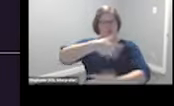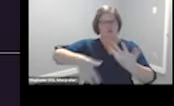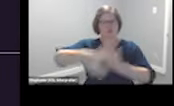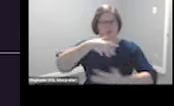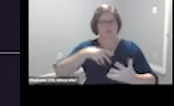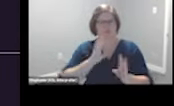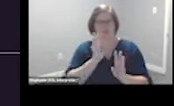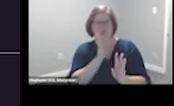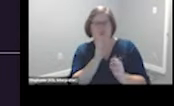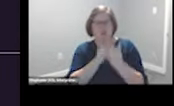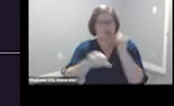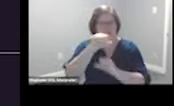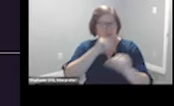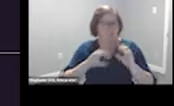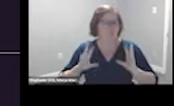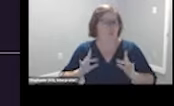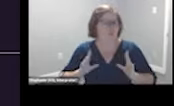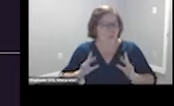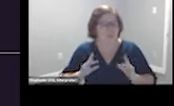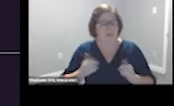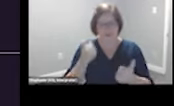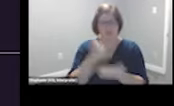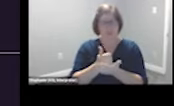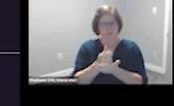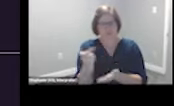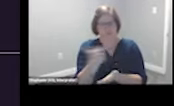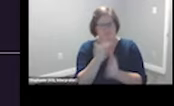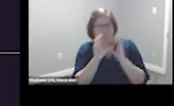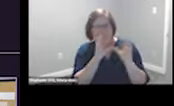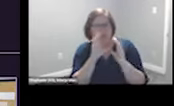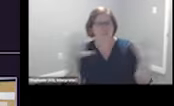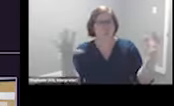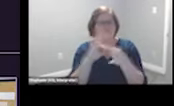but doing activities like this can really help people start to communicate, to understand each other.